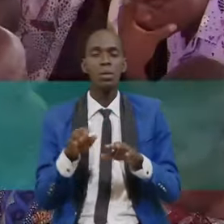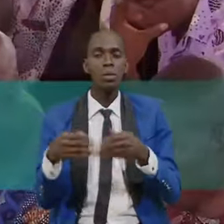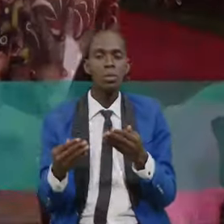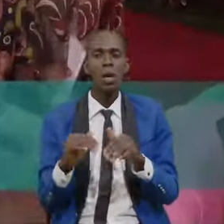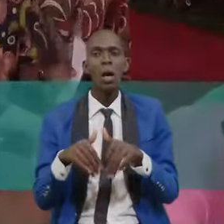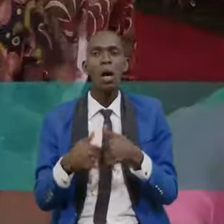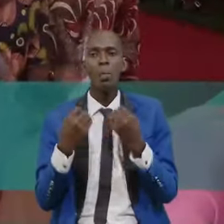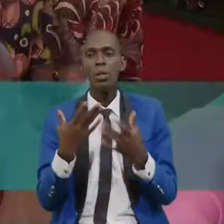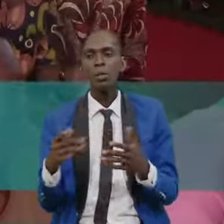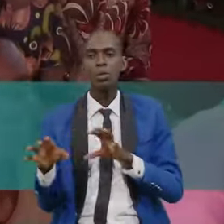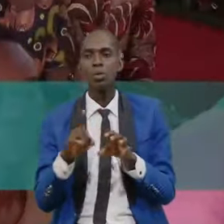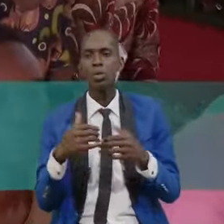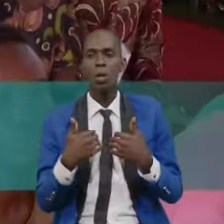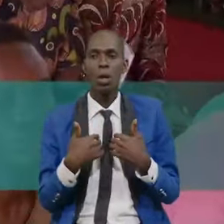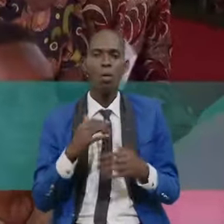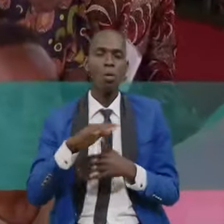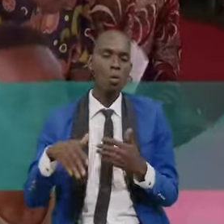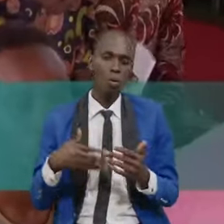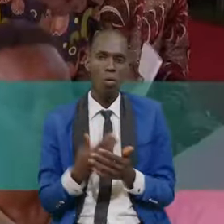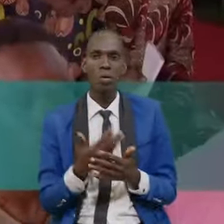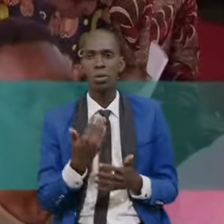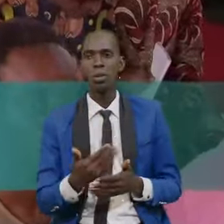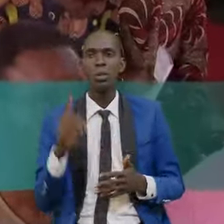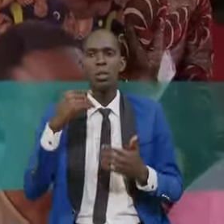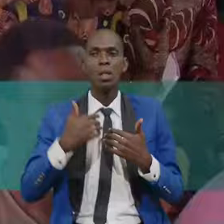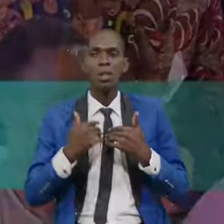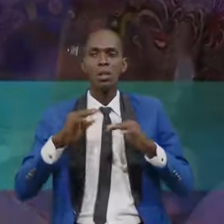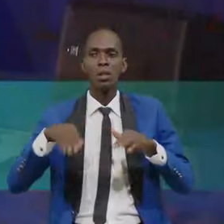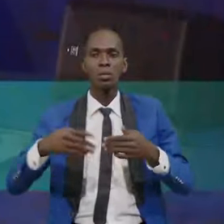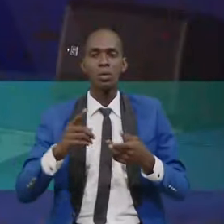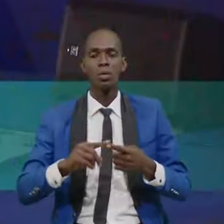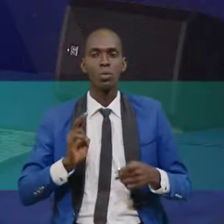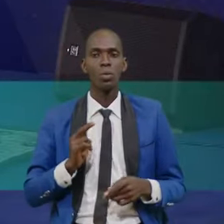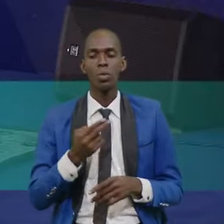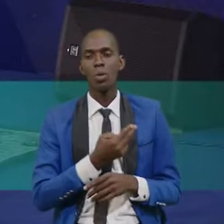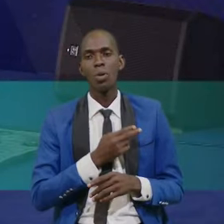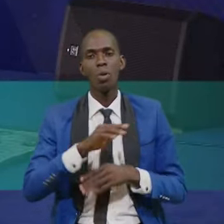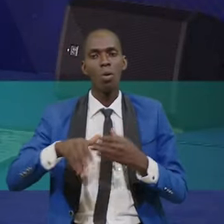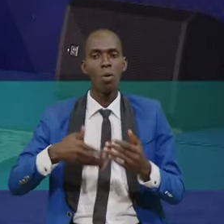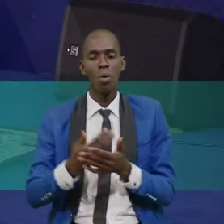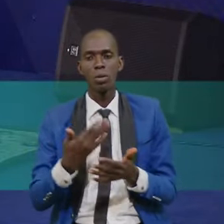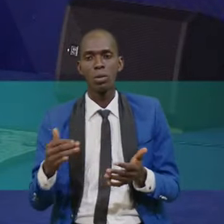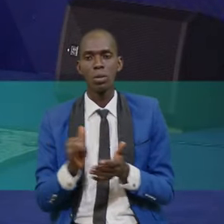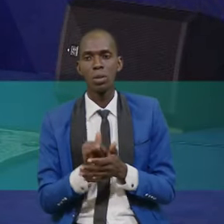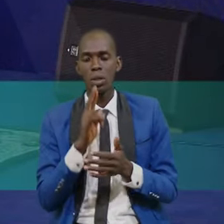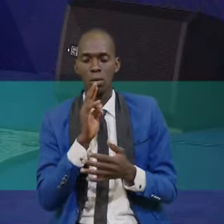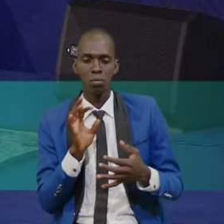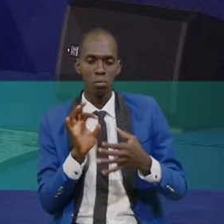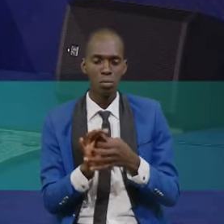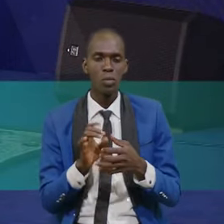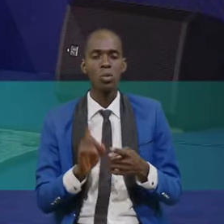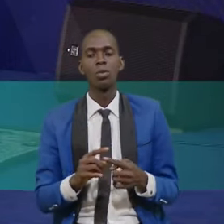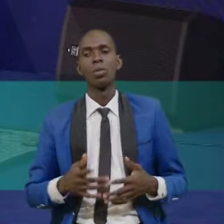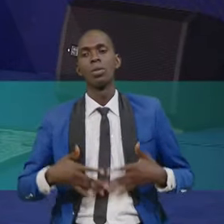have? All things. He has given unto us all things that pertain unto life and